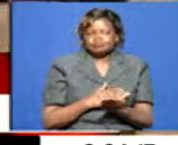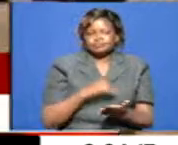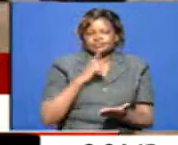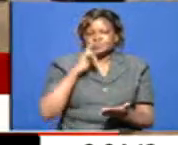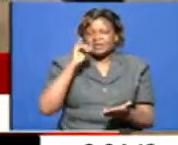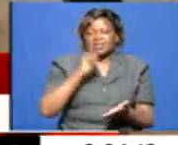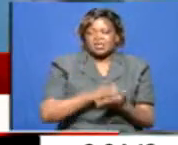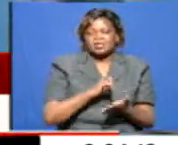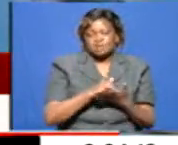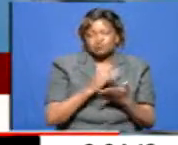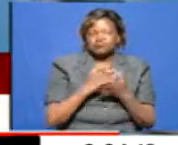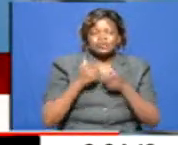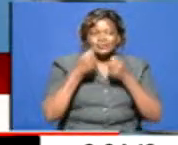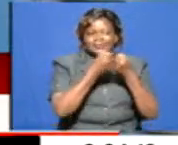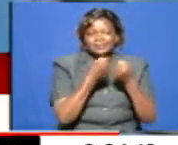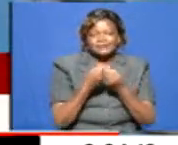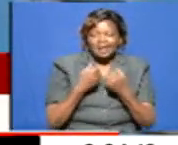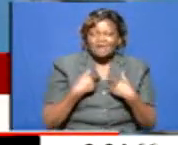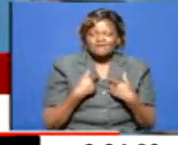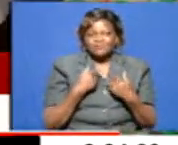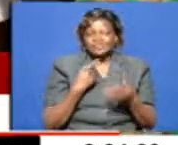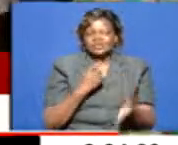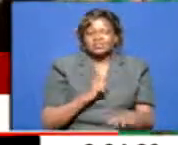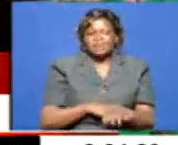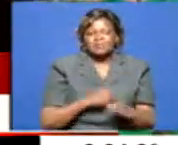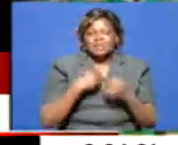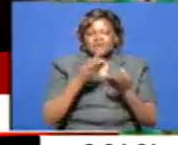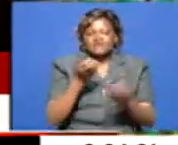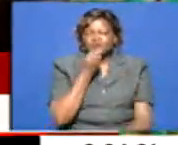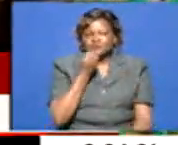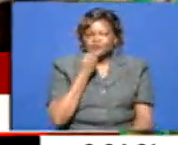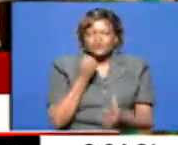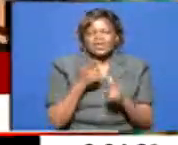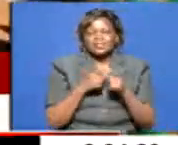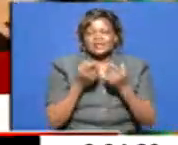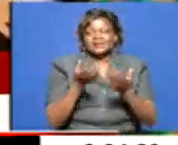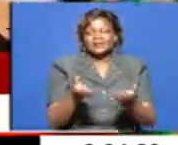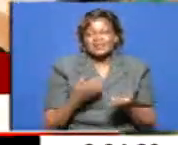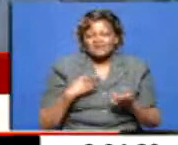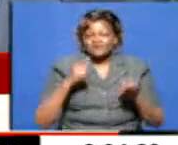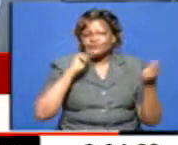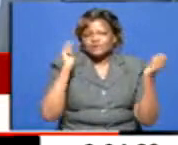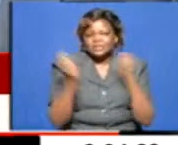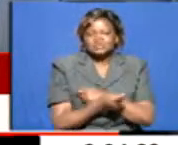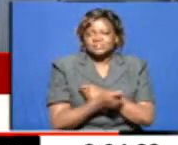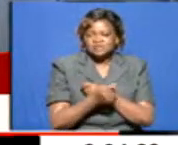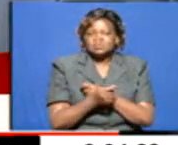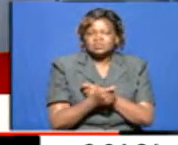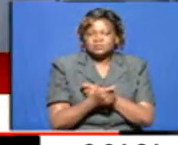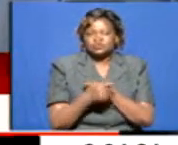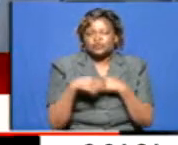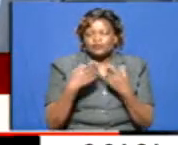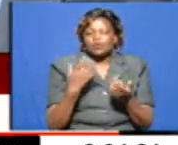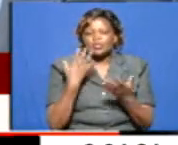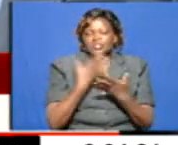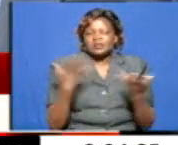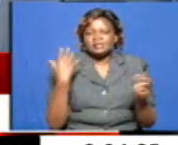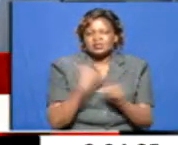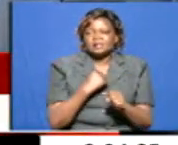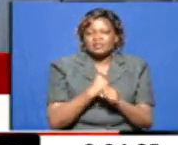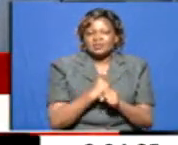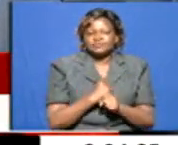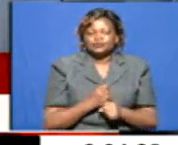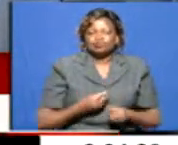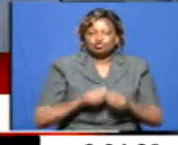gaps in the distribution of relief food, hence the need for change of tact. To adequately address